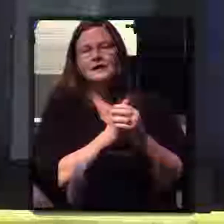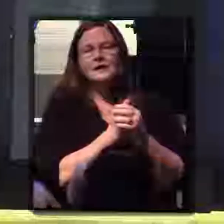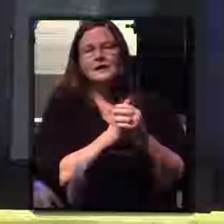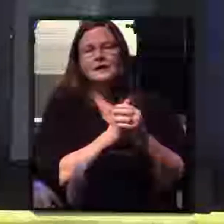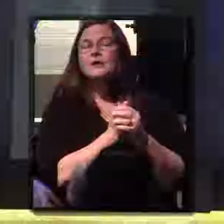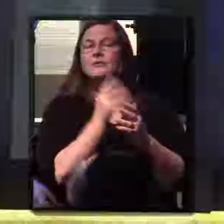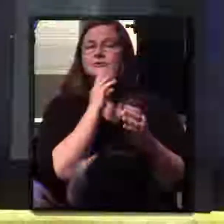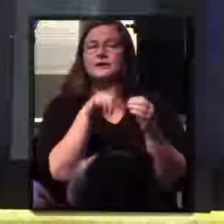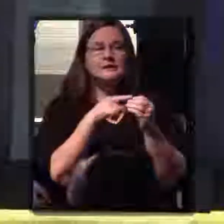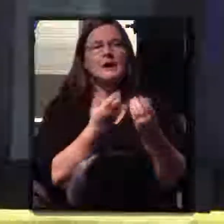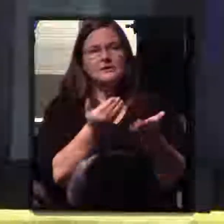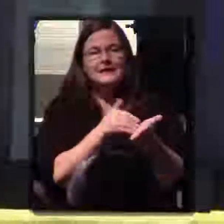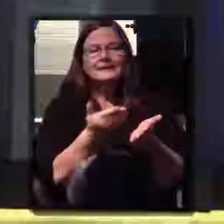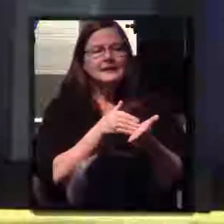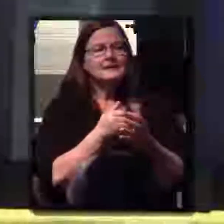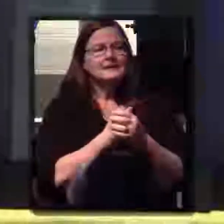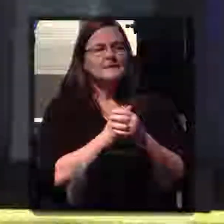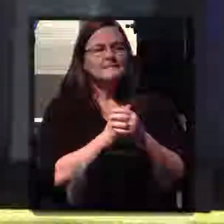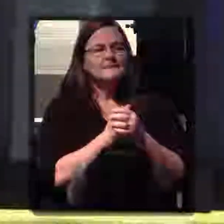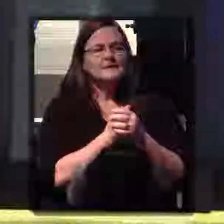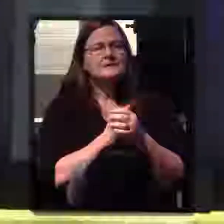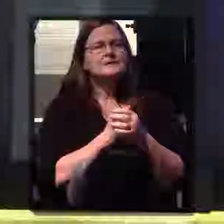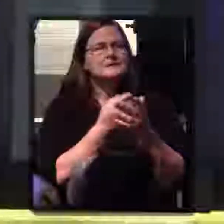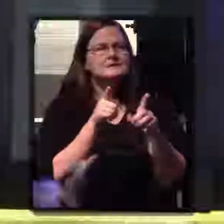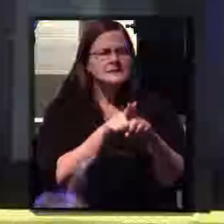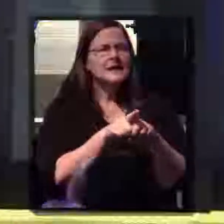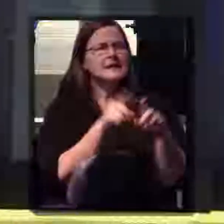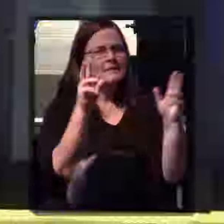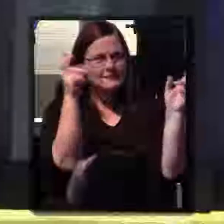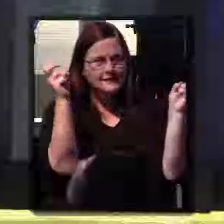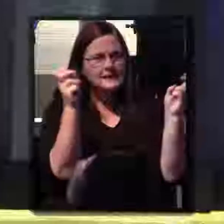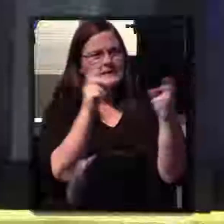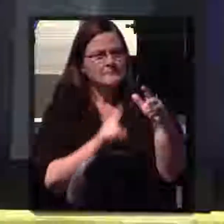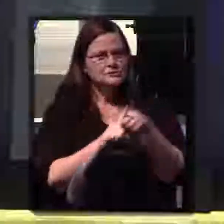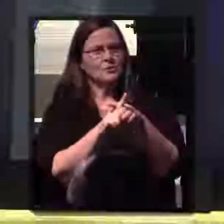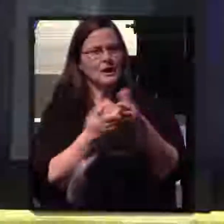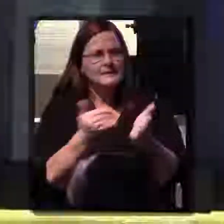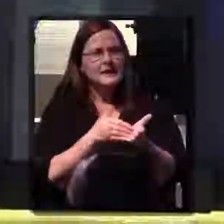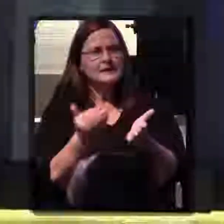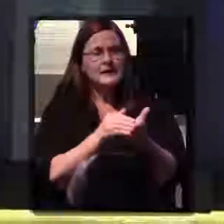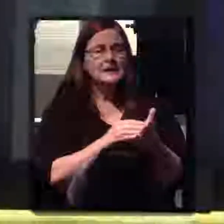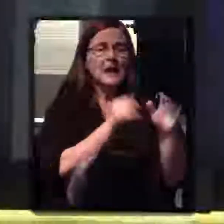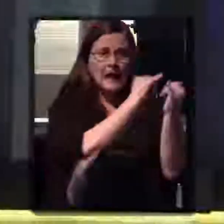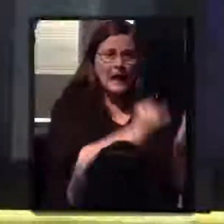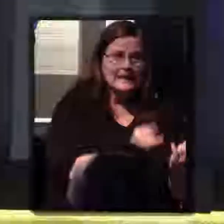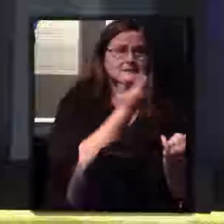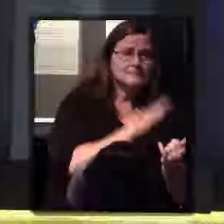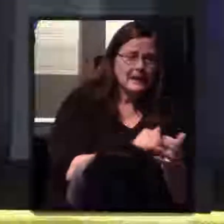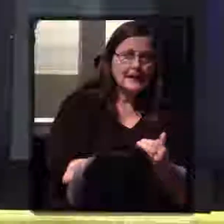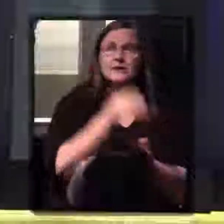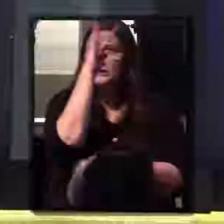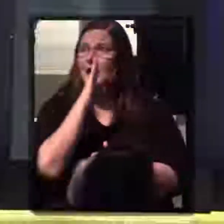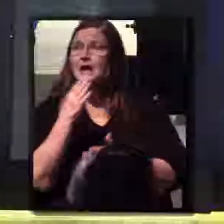and the verses following, the chapters following, we kept talking about over and over again, the same thing